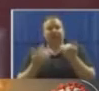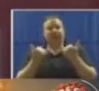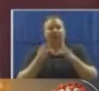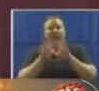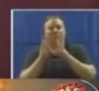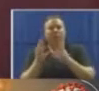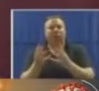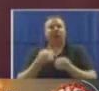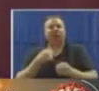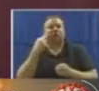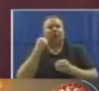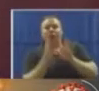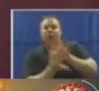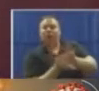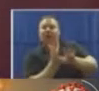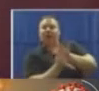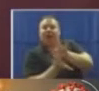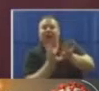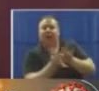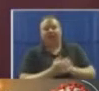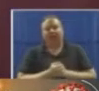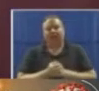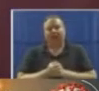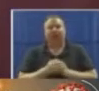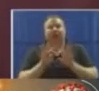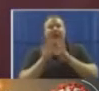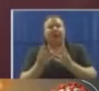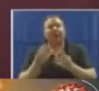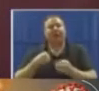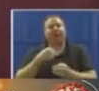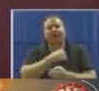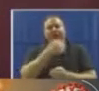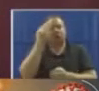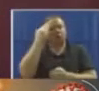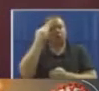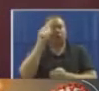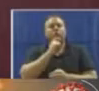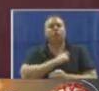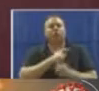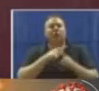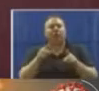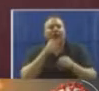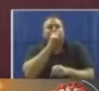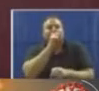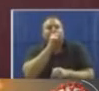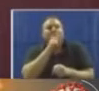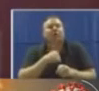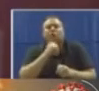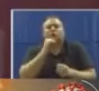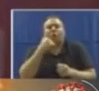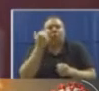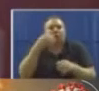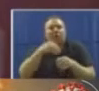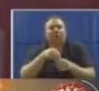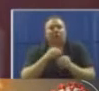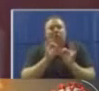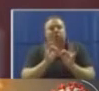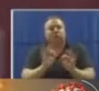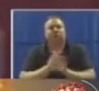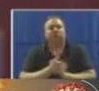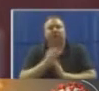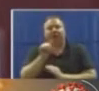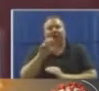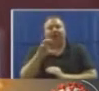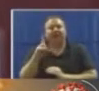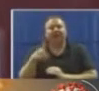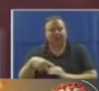fig leaves to cover up. Cabinet members who know the truth but who choose to remain silent are culpable. The ACDP will